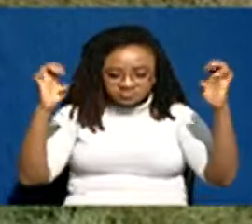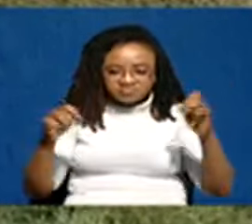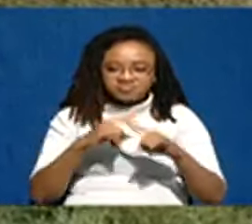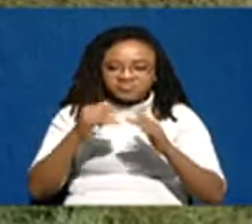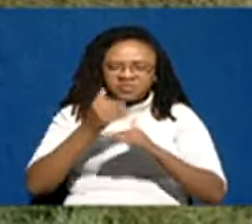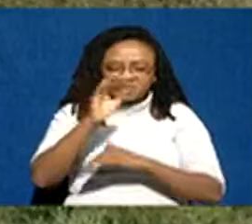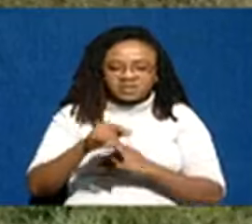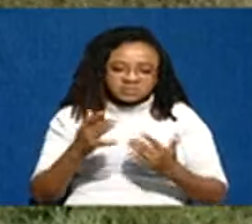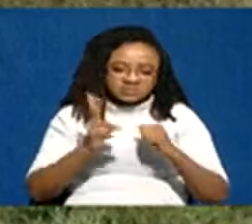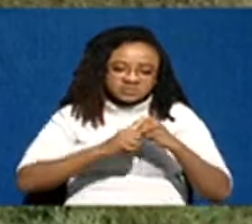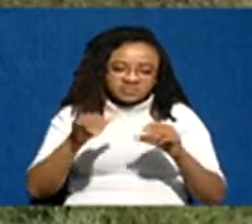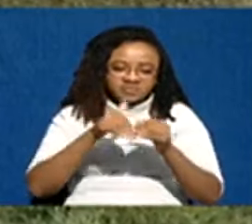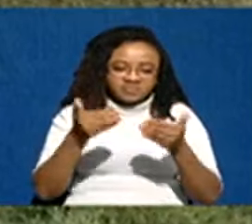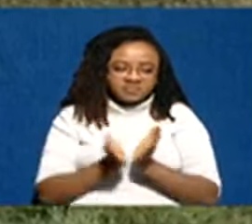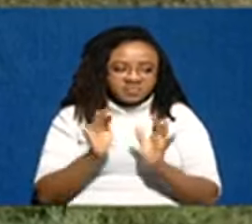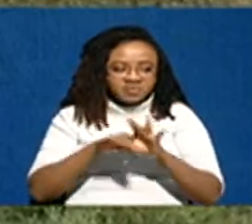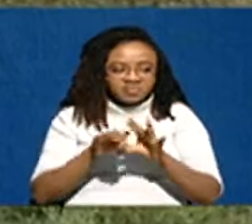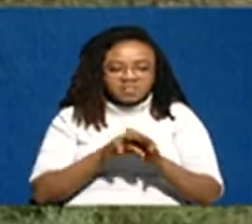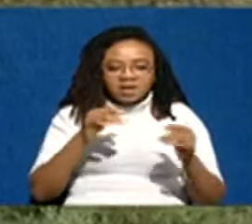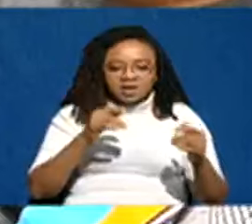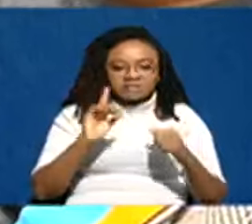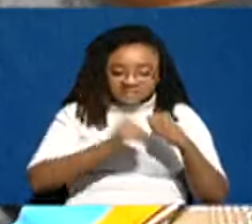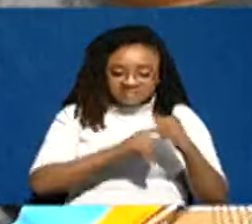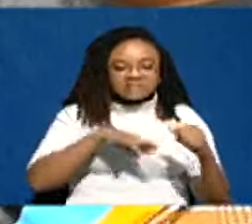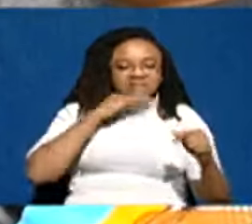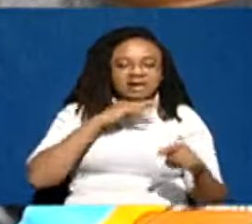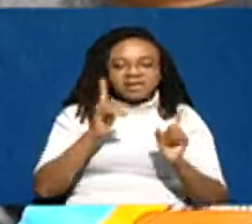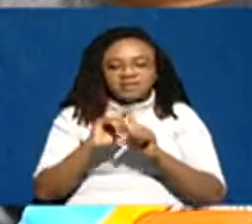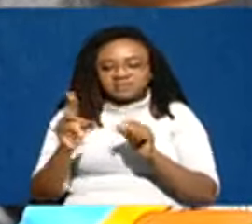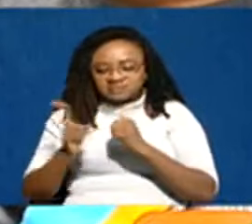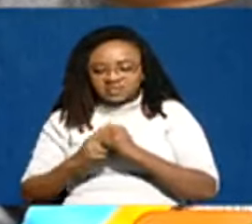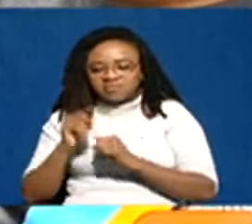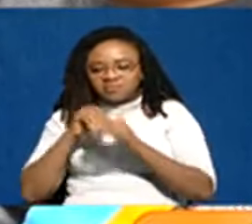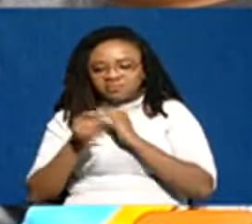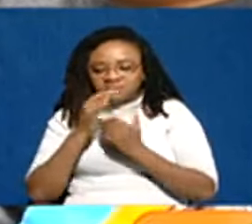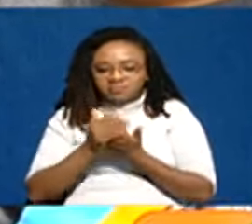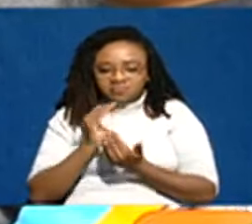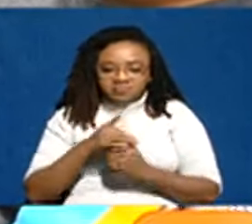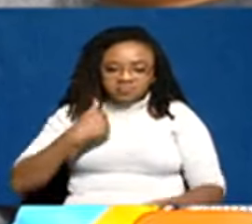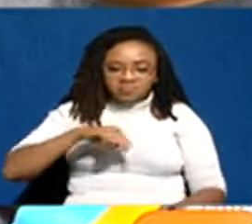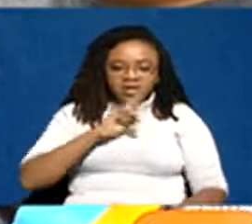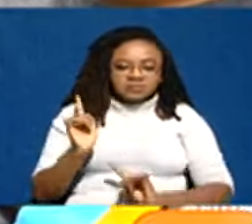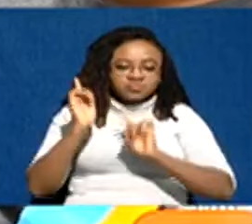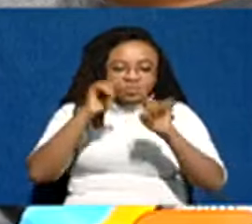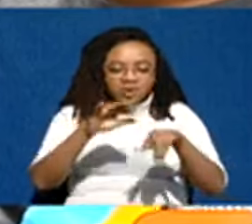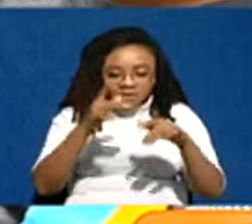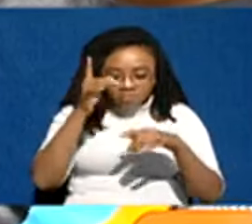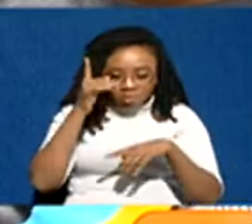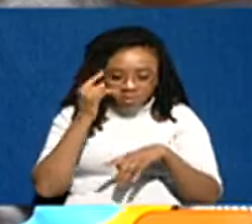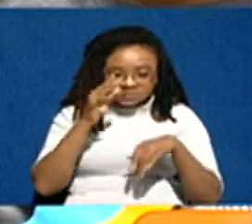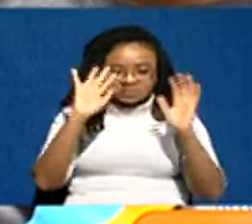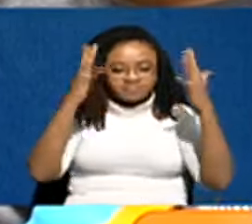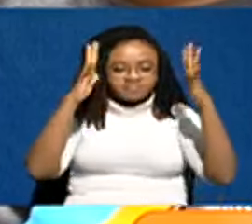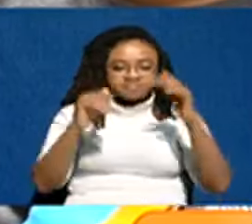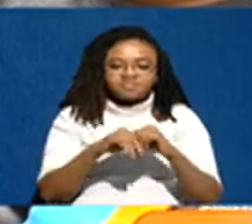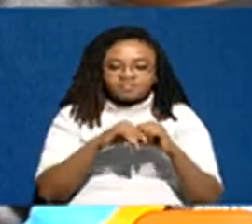with seven other relatives still receiving treatment. We were from Mombasa. We had gone for the Easter